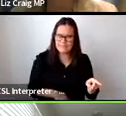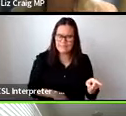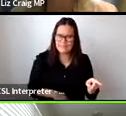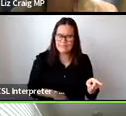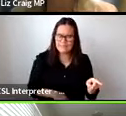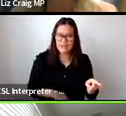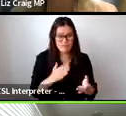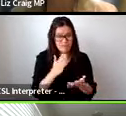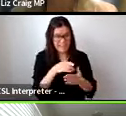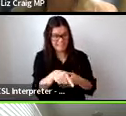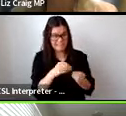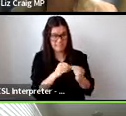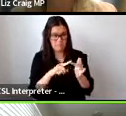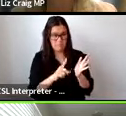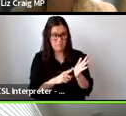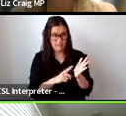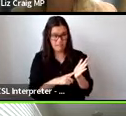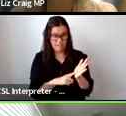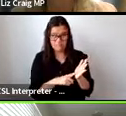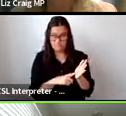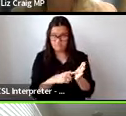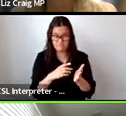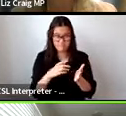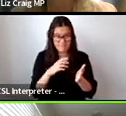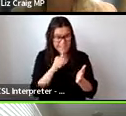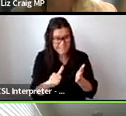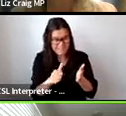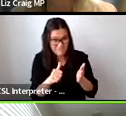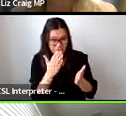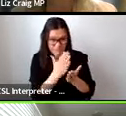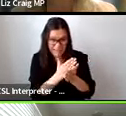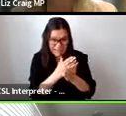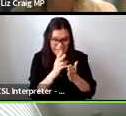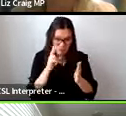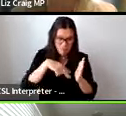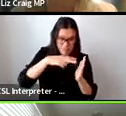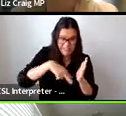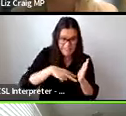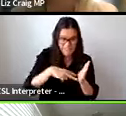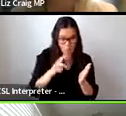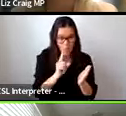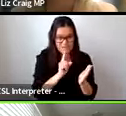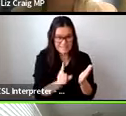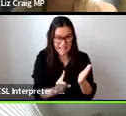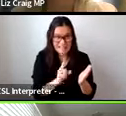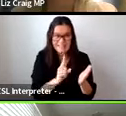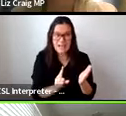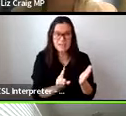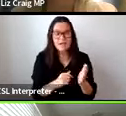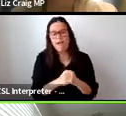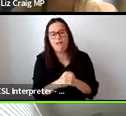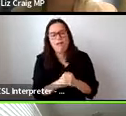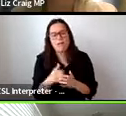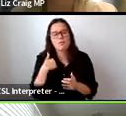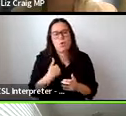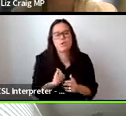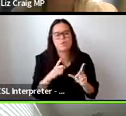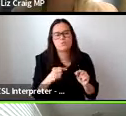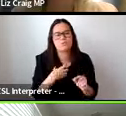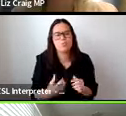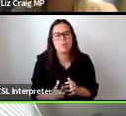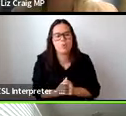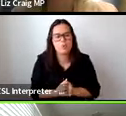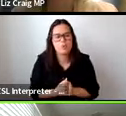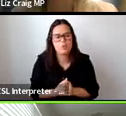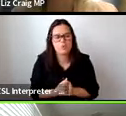going to act. And I believe that the people of New Zealand would want to do more than that. Let me